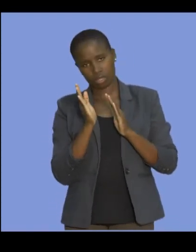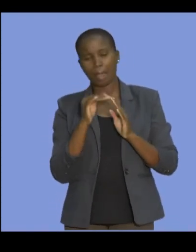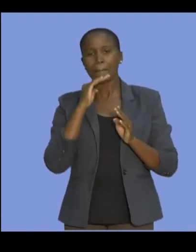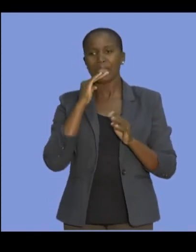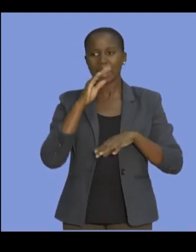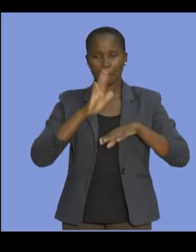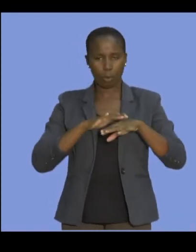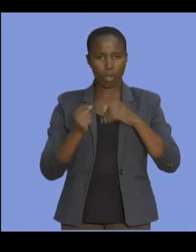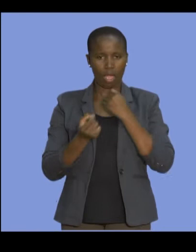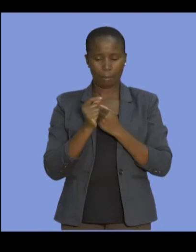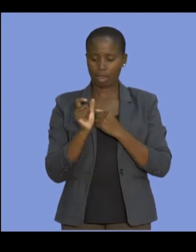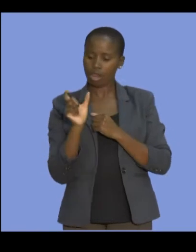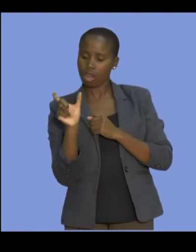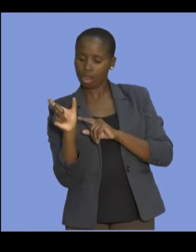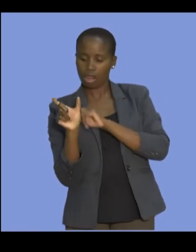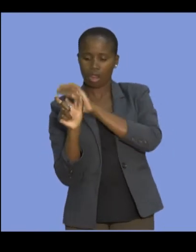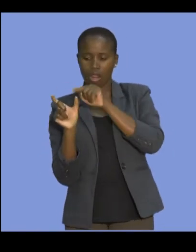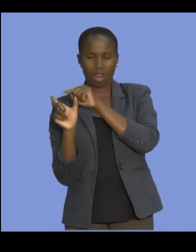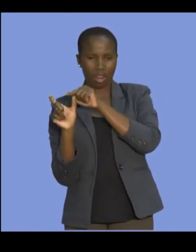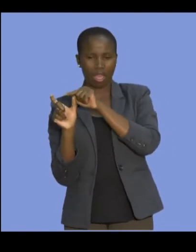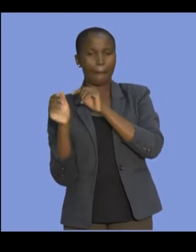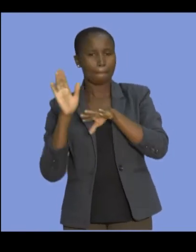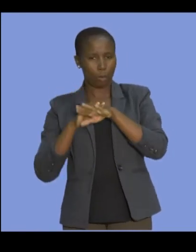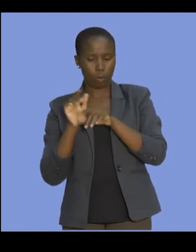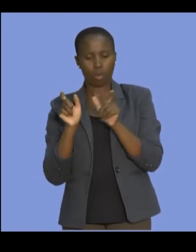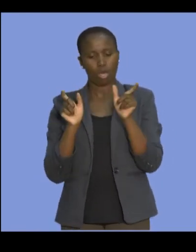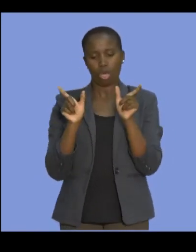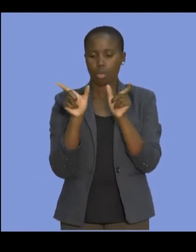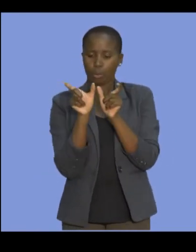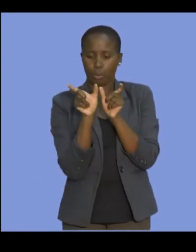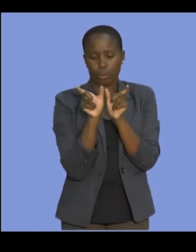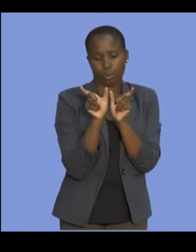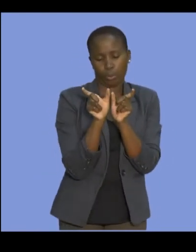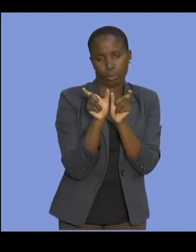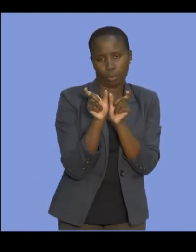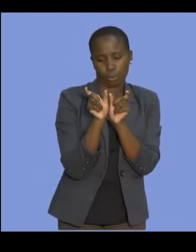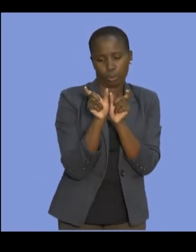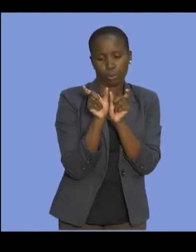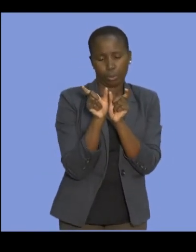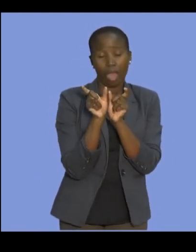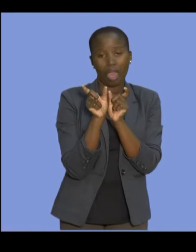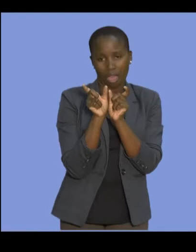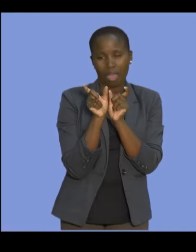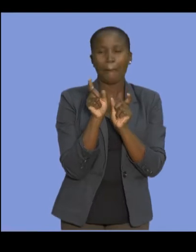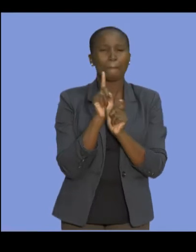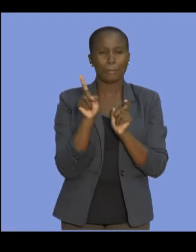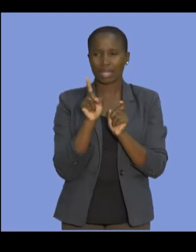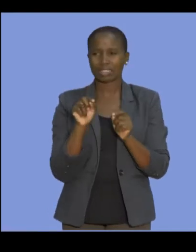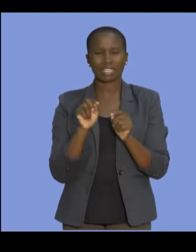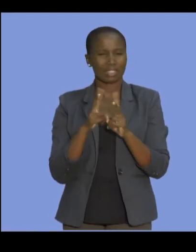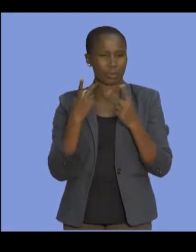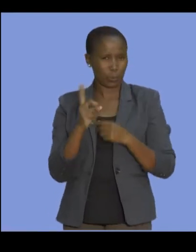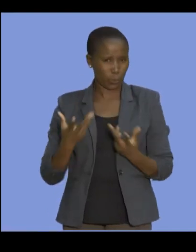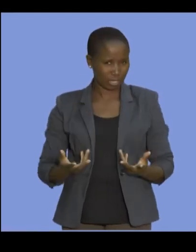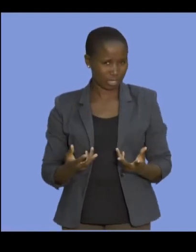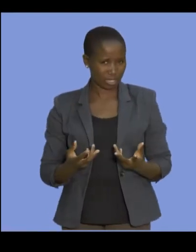see? What is the relationship between the mean and the median? Similarly, what are we